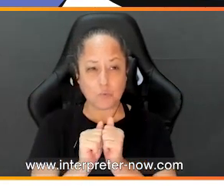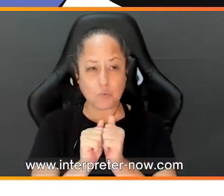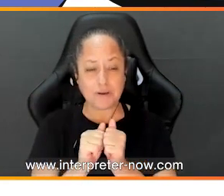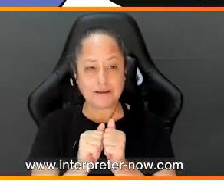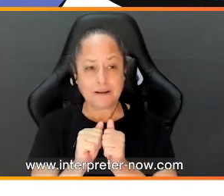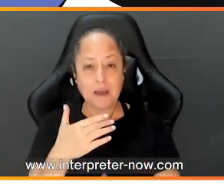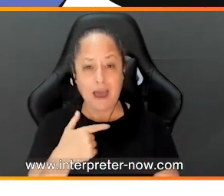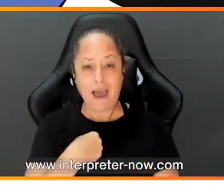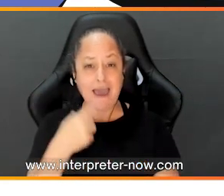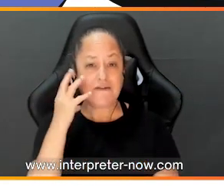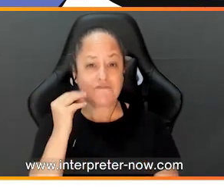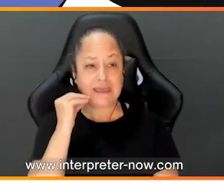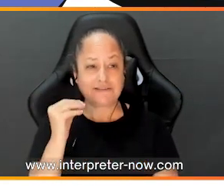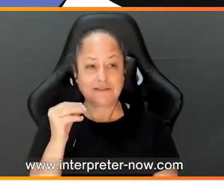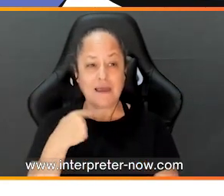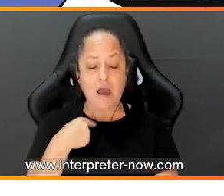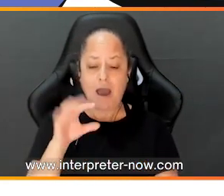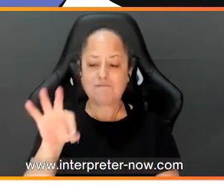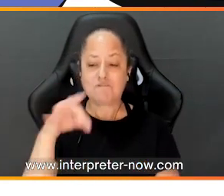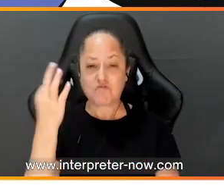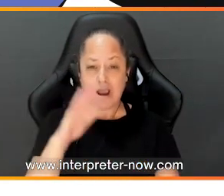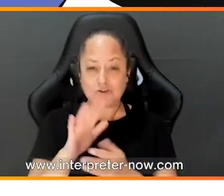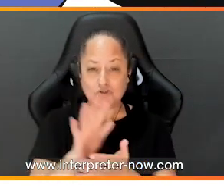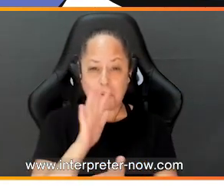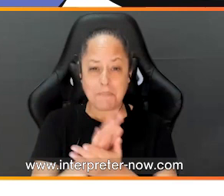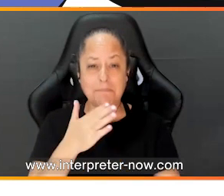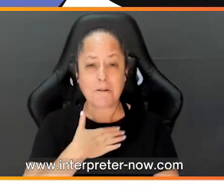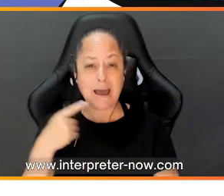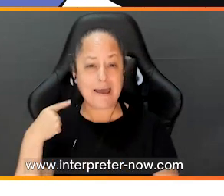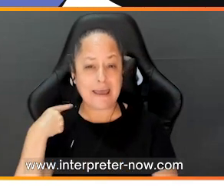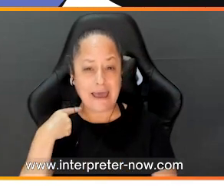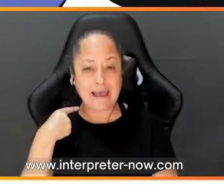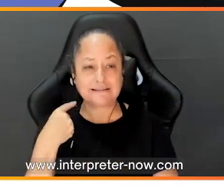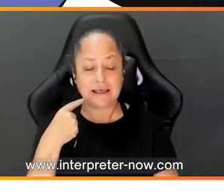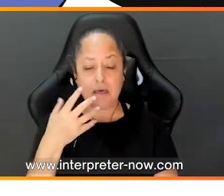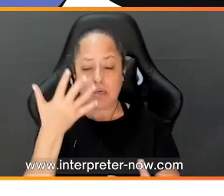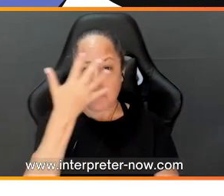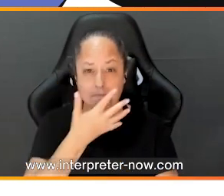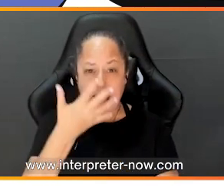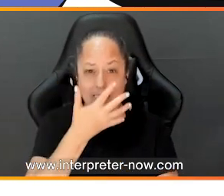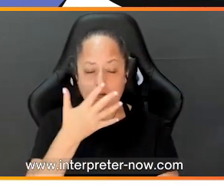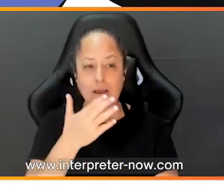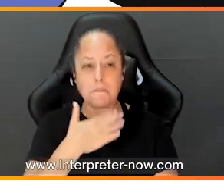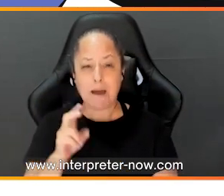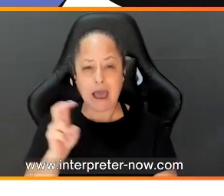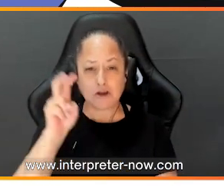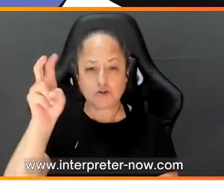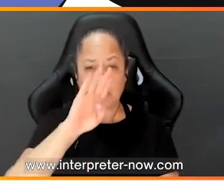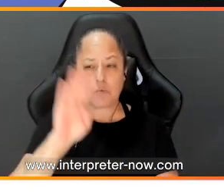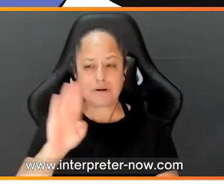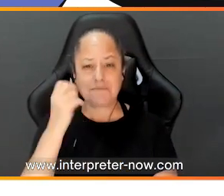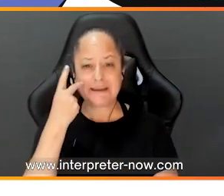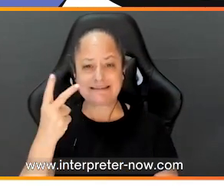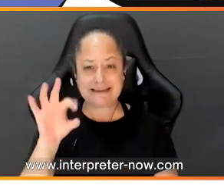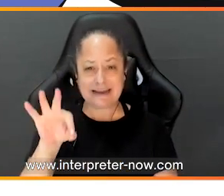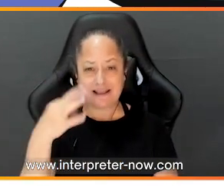they'll never say this out loud, but we associated with, or at least I've experienced it, like technically I'm French on paper, but because of my accent, because